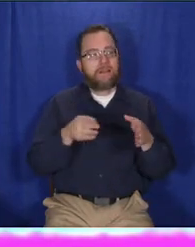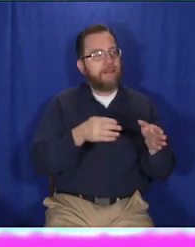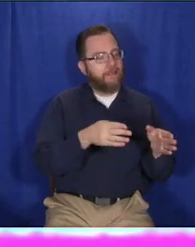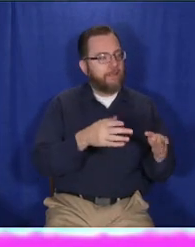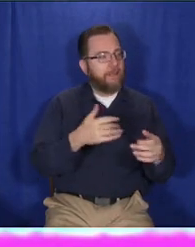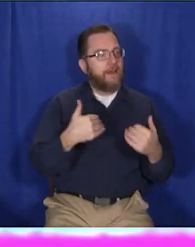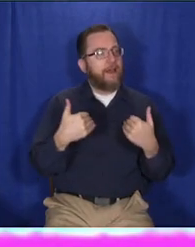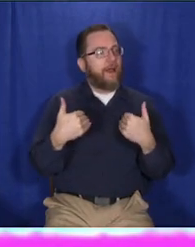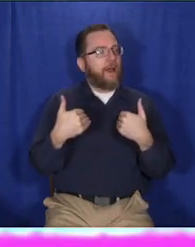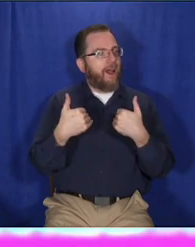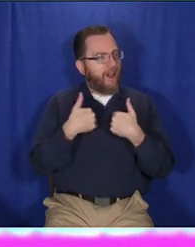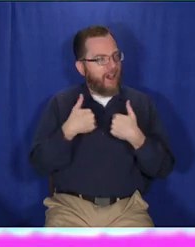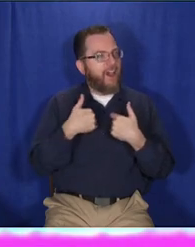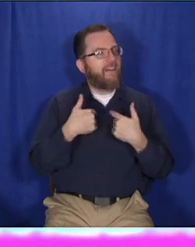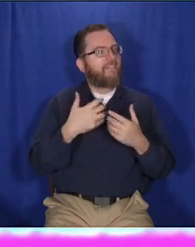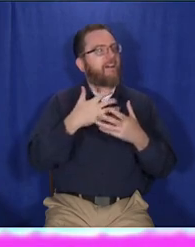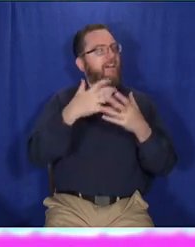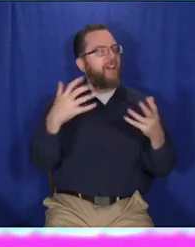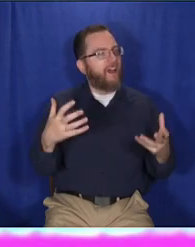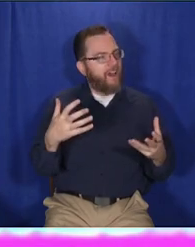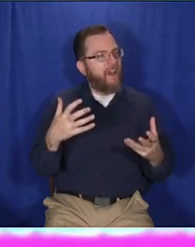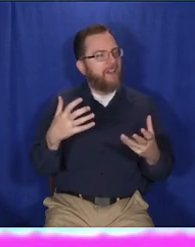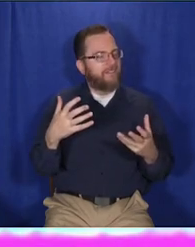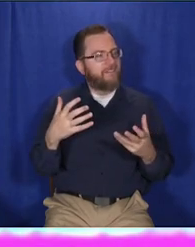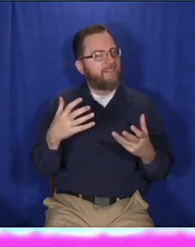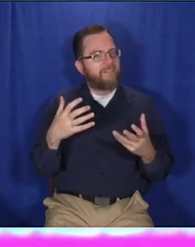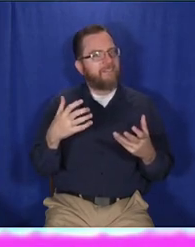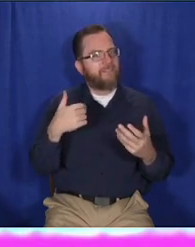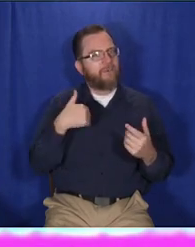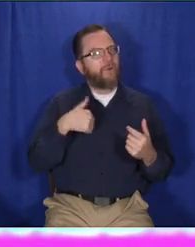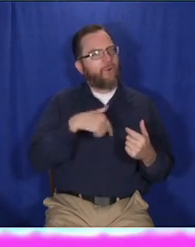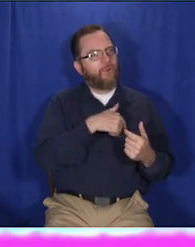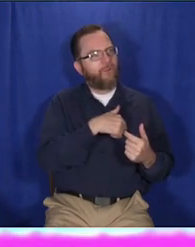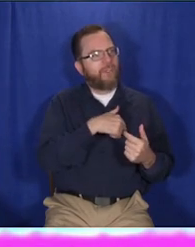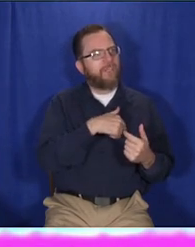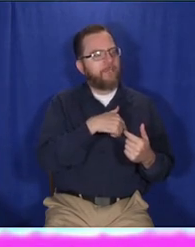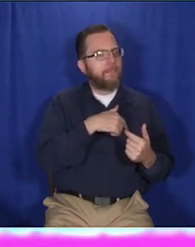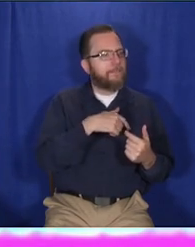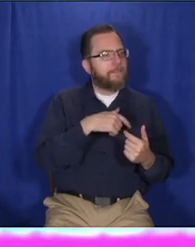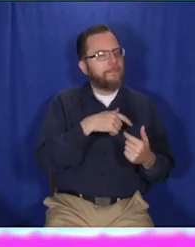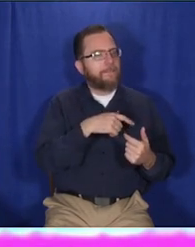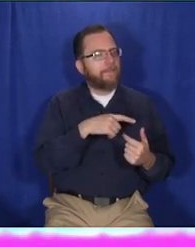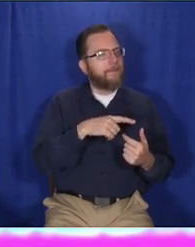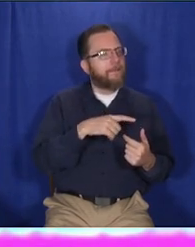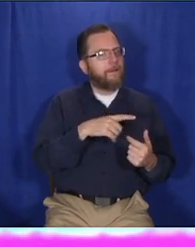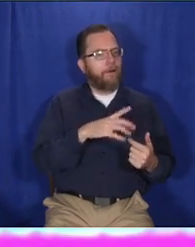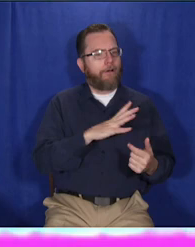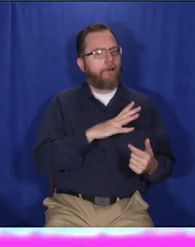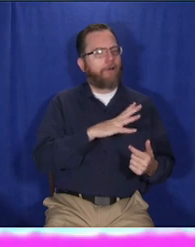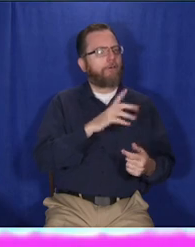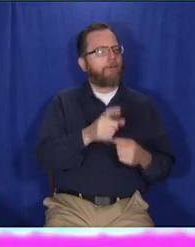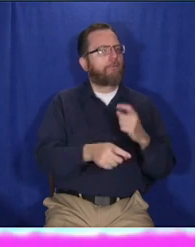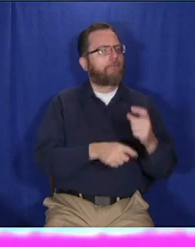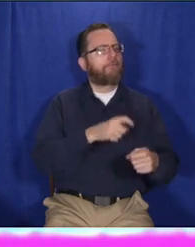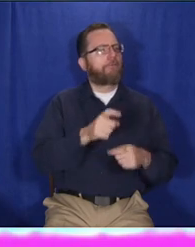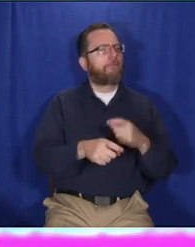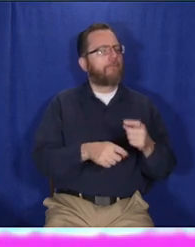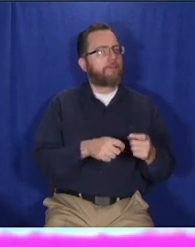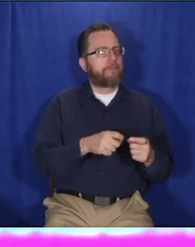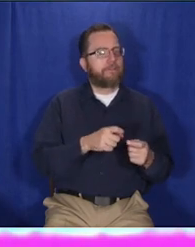Well, for many of us, when we are abounding, when the money is coming in, when we have a lot of margin and flexibility, we tend to drift